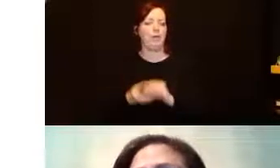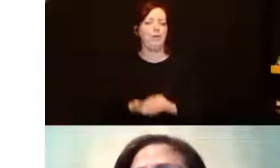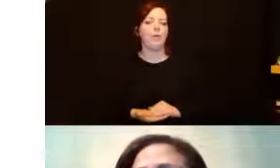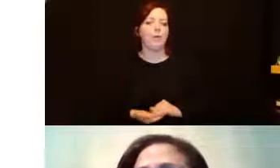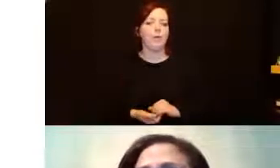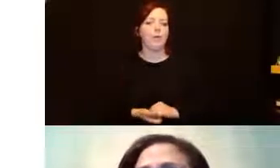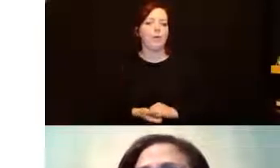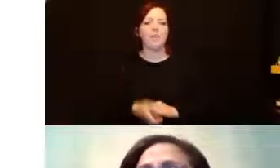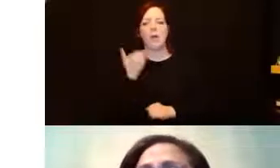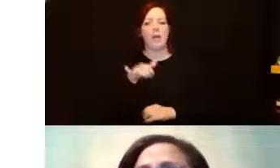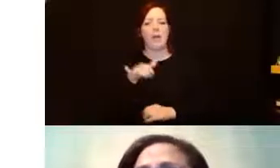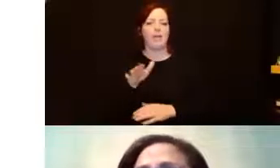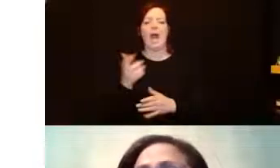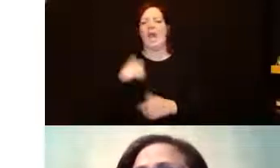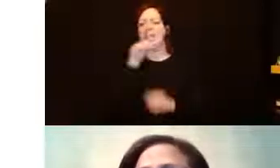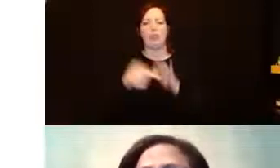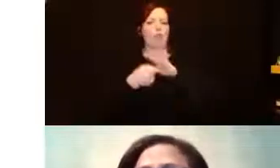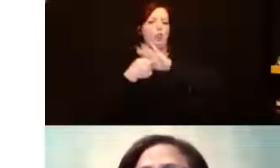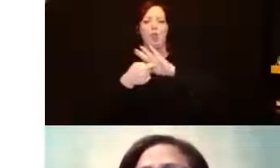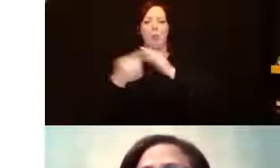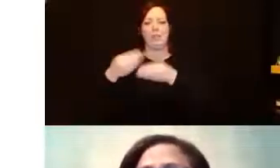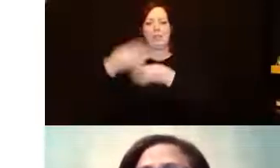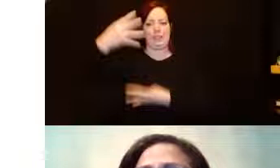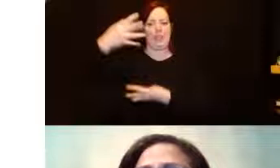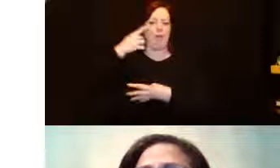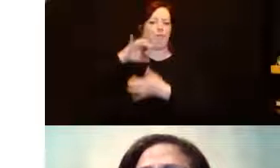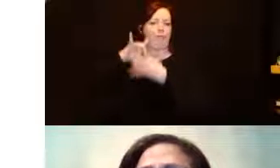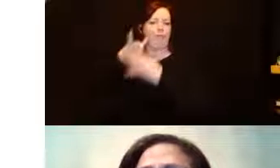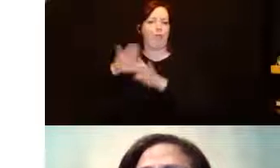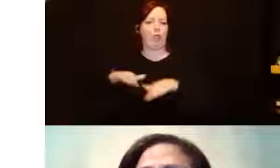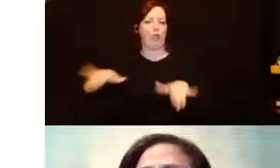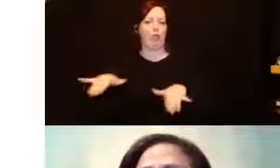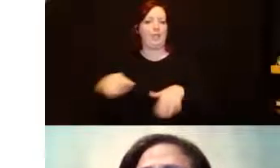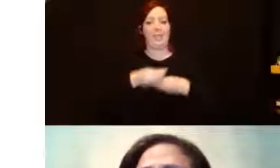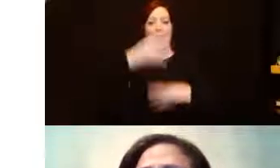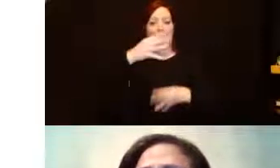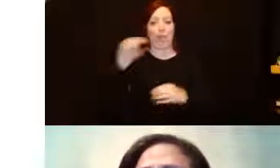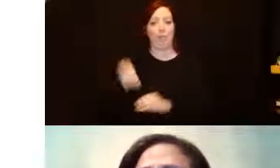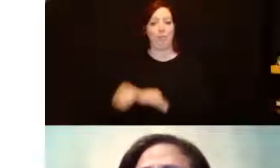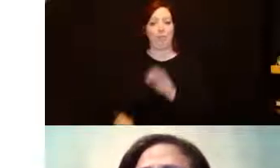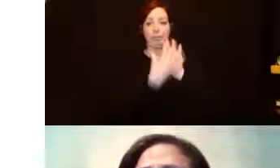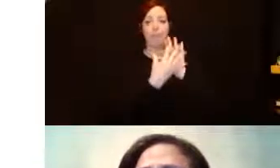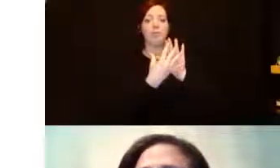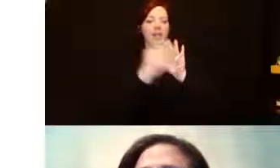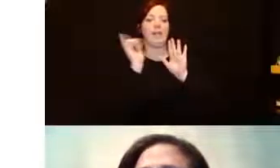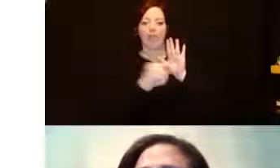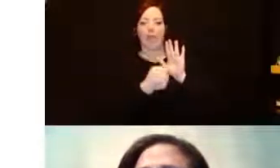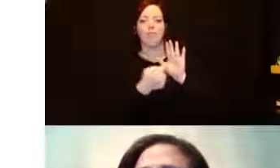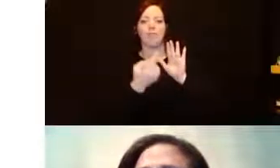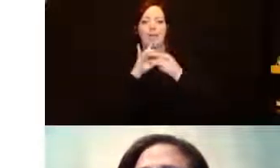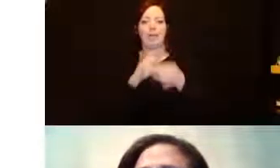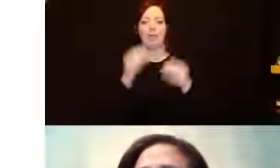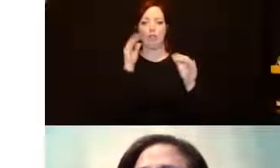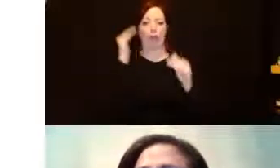children. I'm sorry about that, but these were all adults, so I did put it there. Okay, great. Thank you for